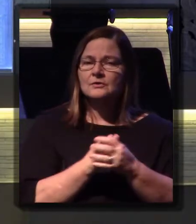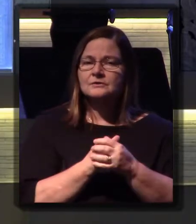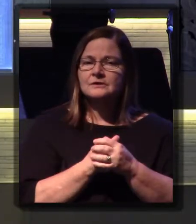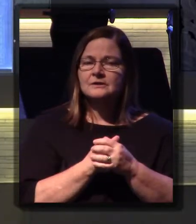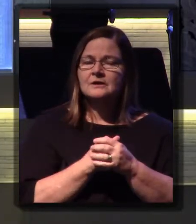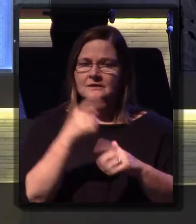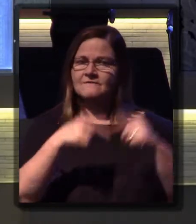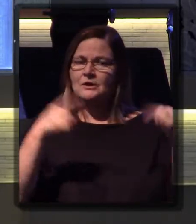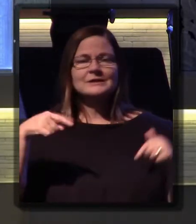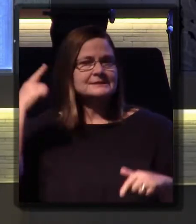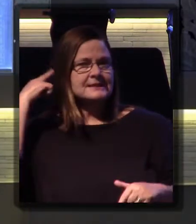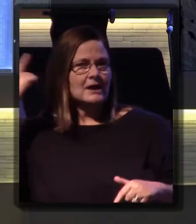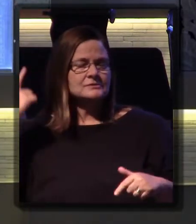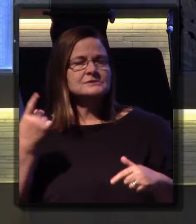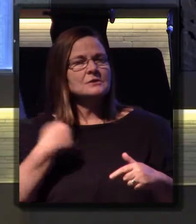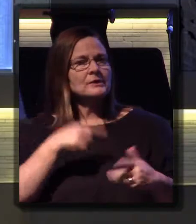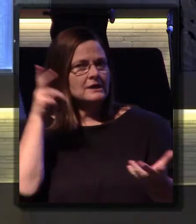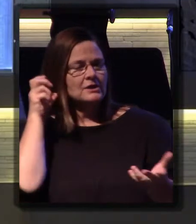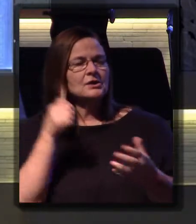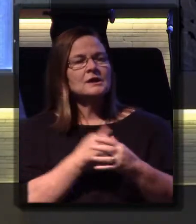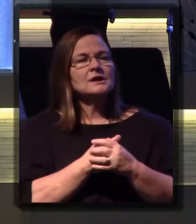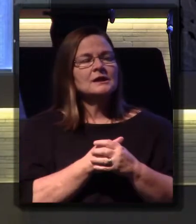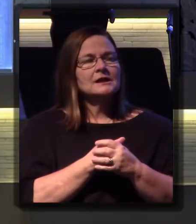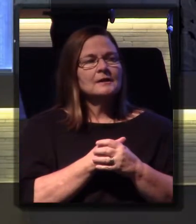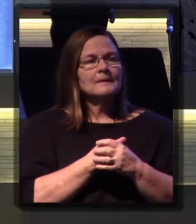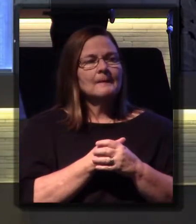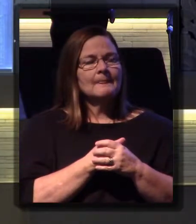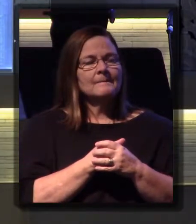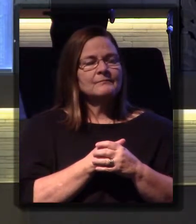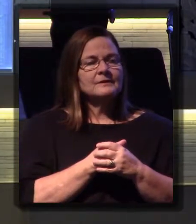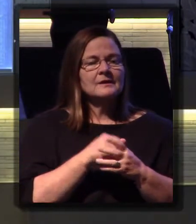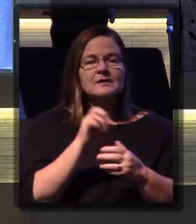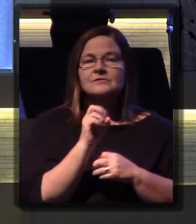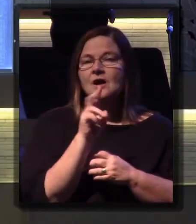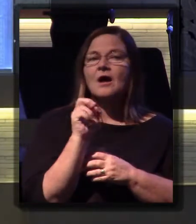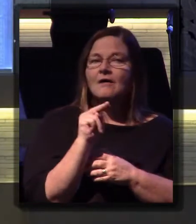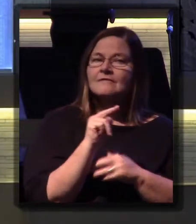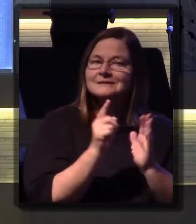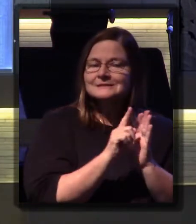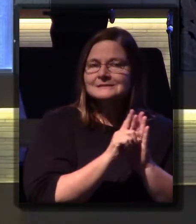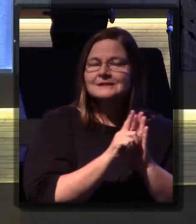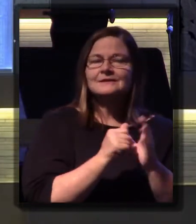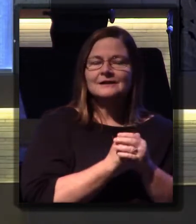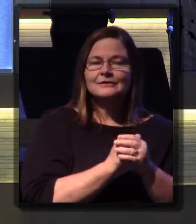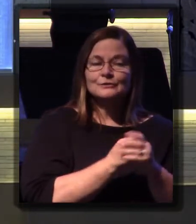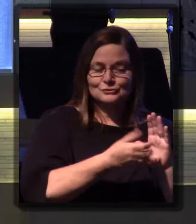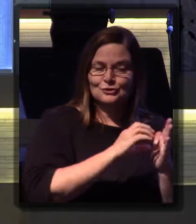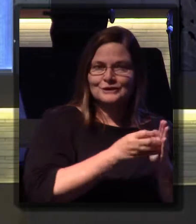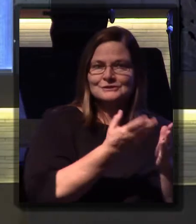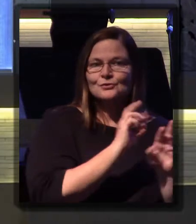drash on the Torah portion and spoke about those various sounds that come our way, whether